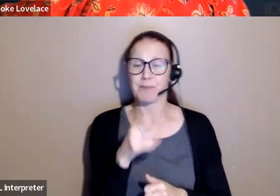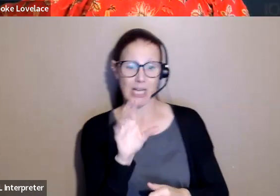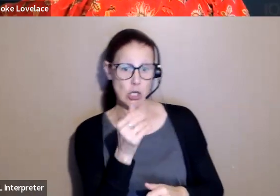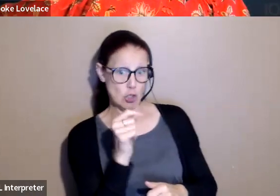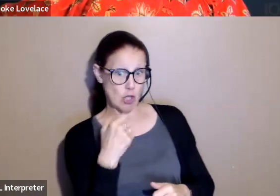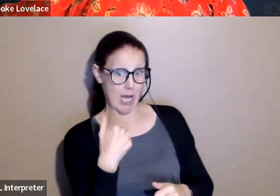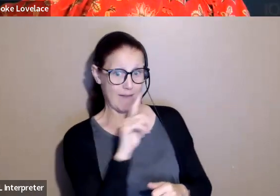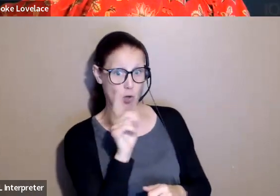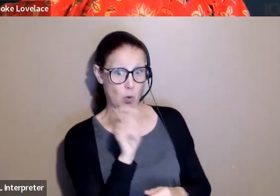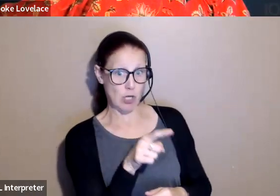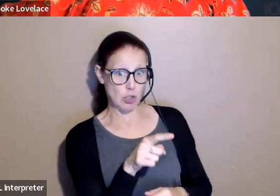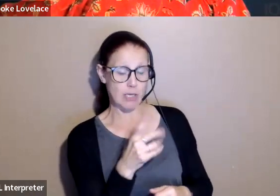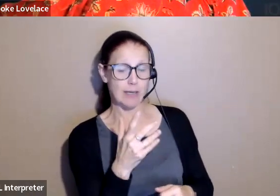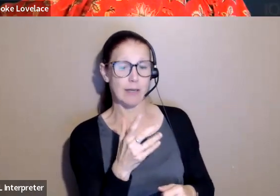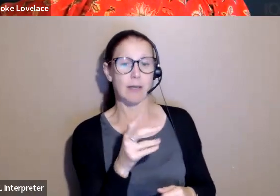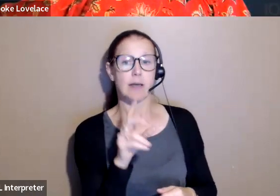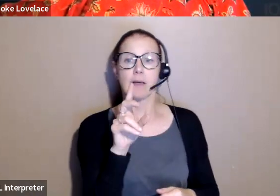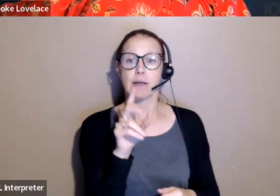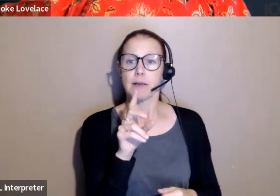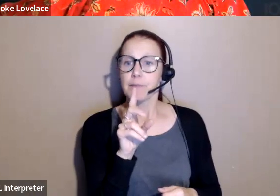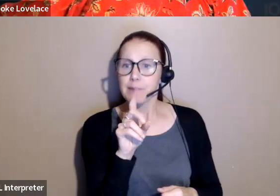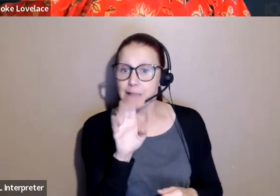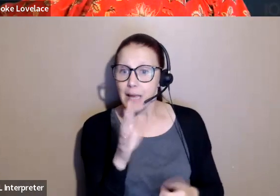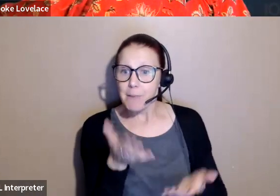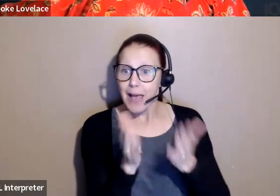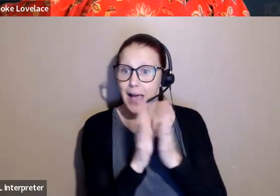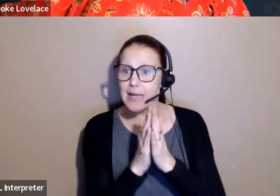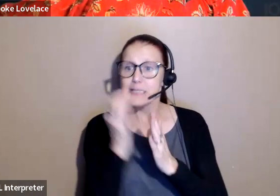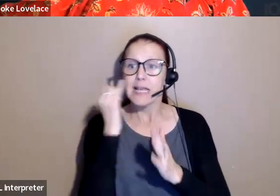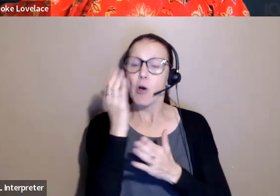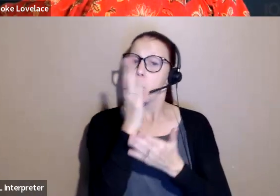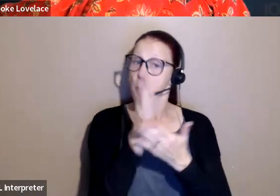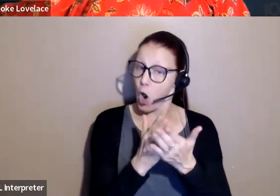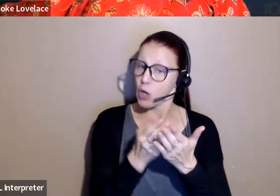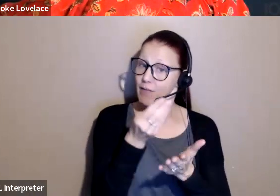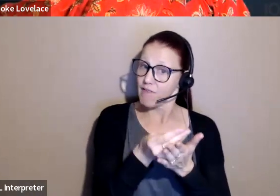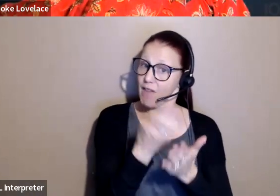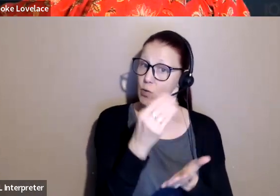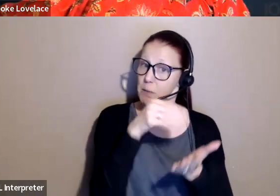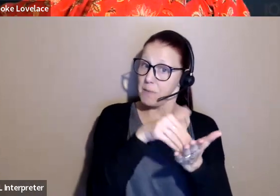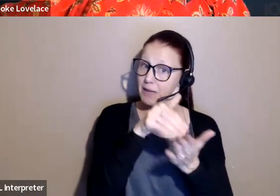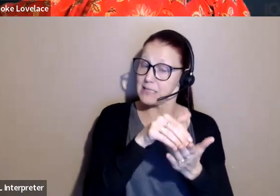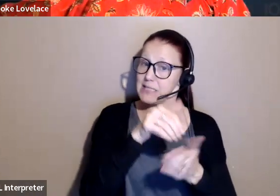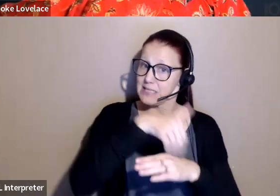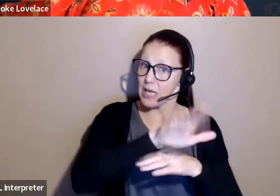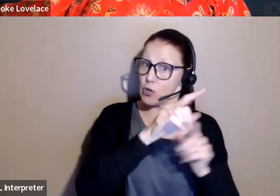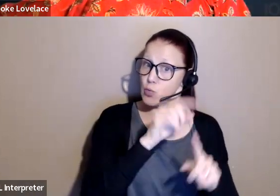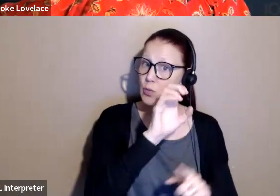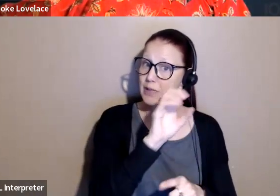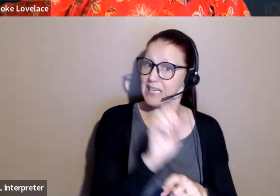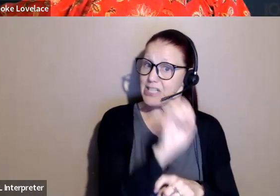chat. Deb asked if part of the funds, the 14 million, goes to Easter Seals or